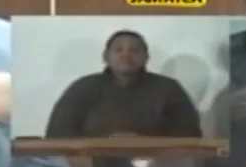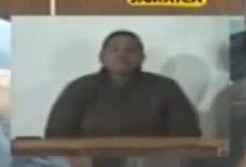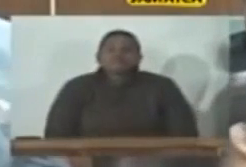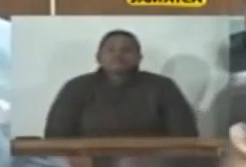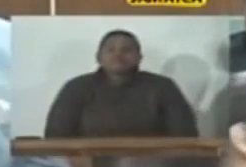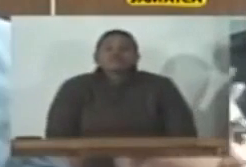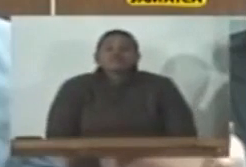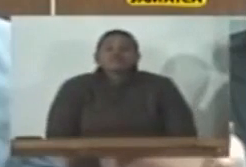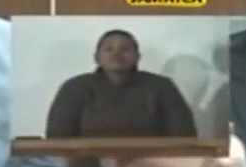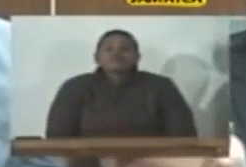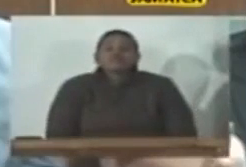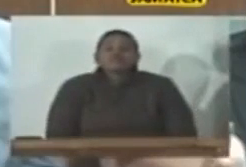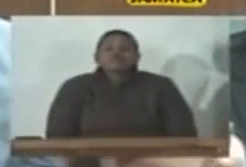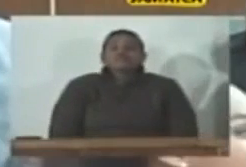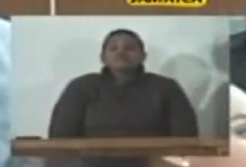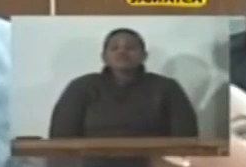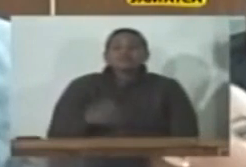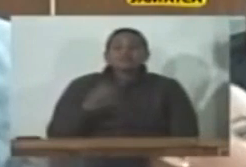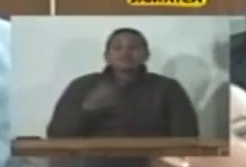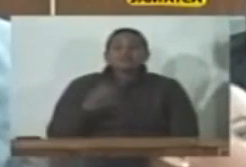did.